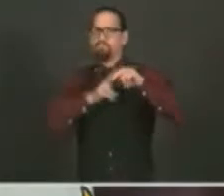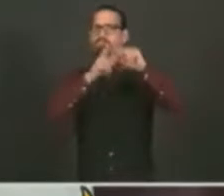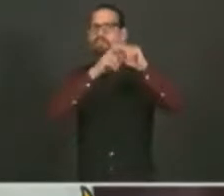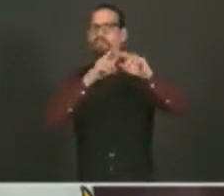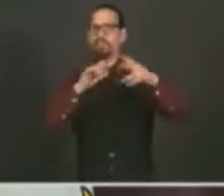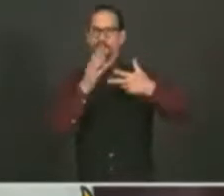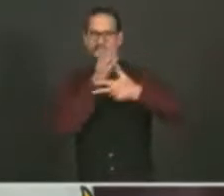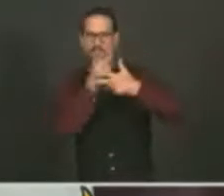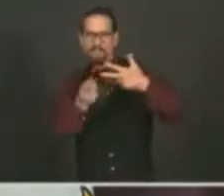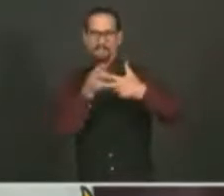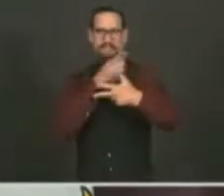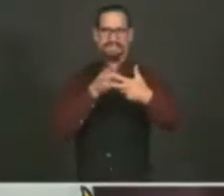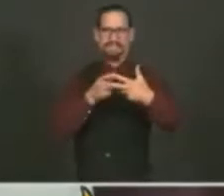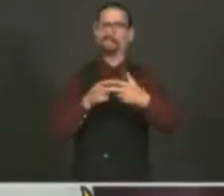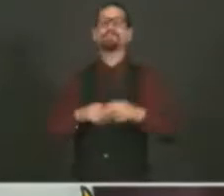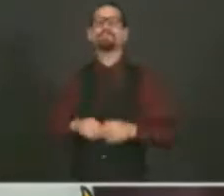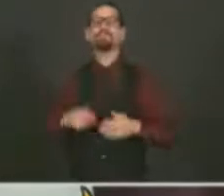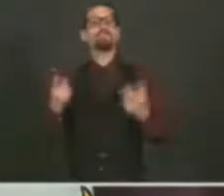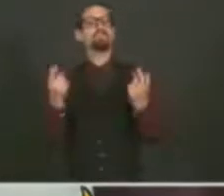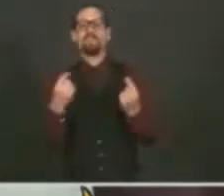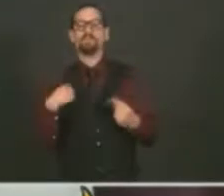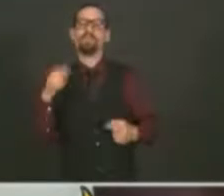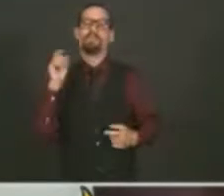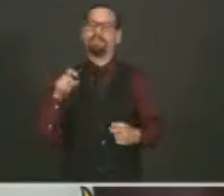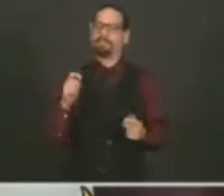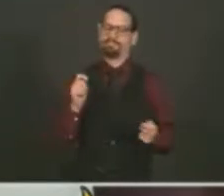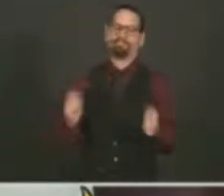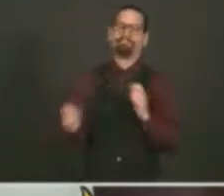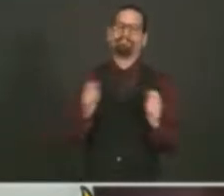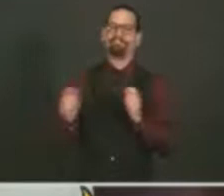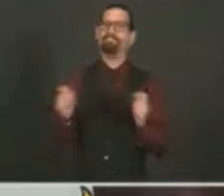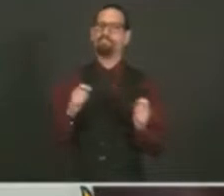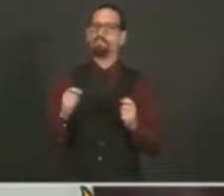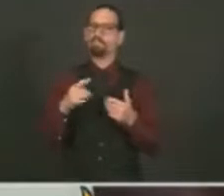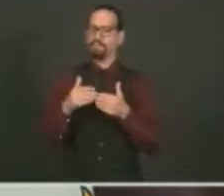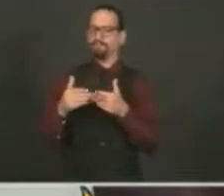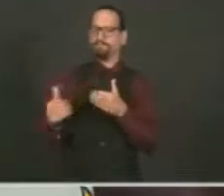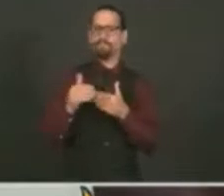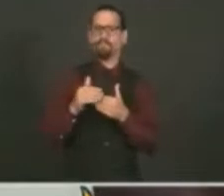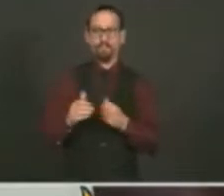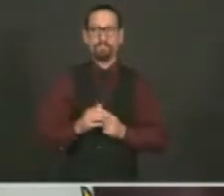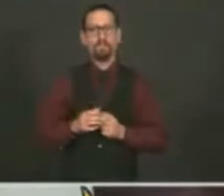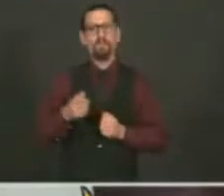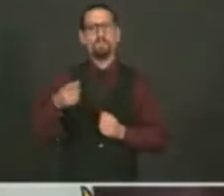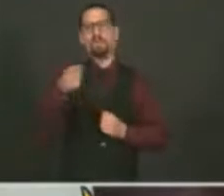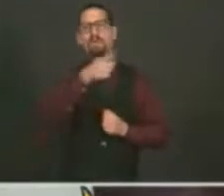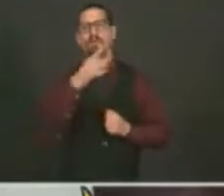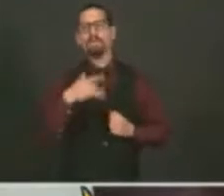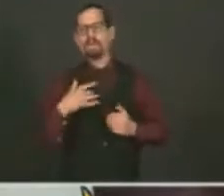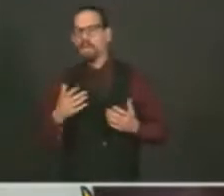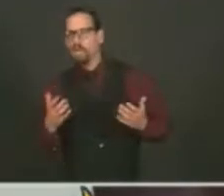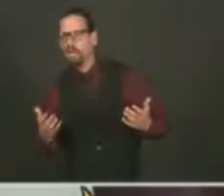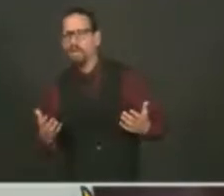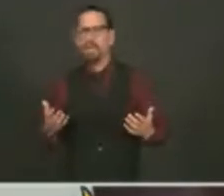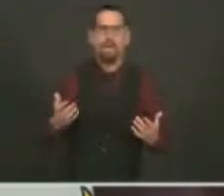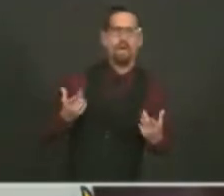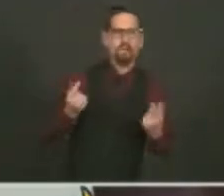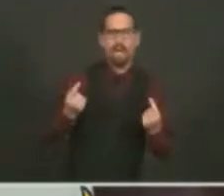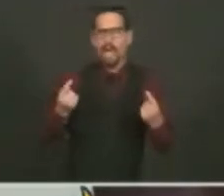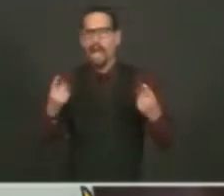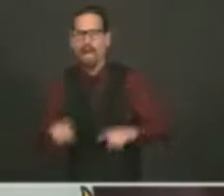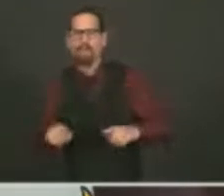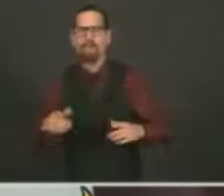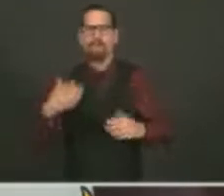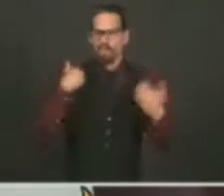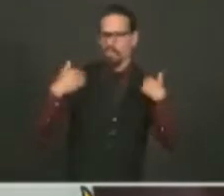adjust. So you probably have a few questions, which is, why is this happening, Governor? Why is this happening? What does it mean?